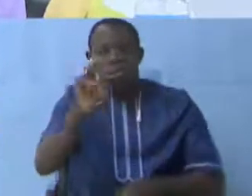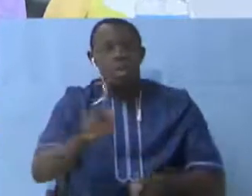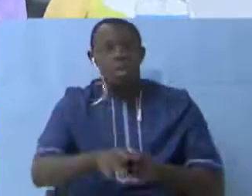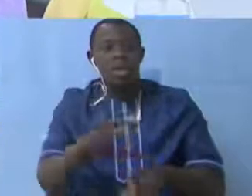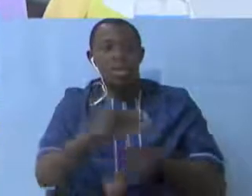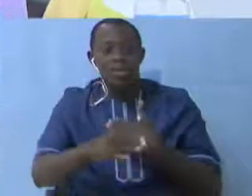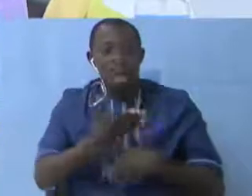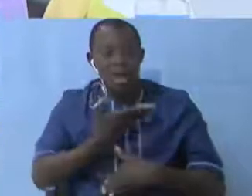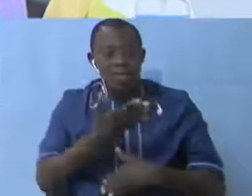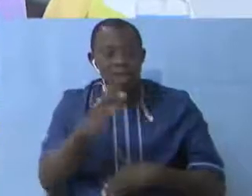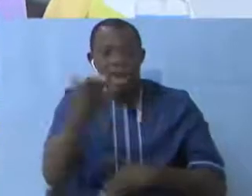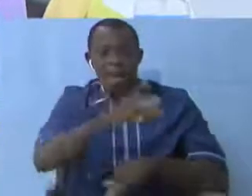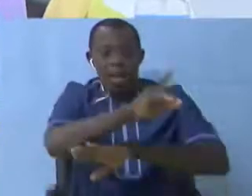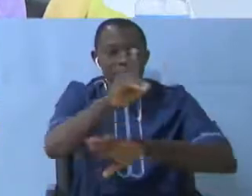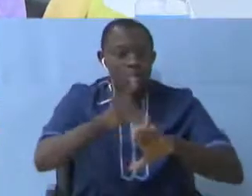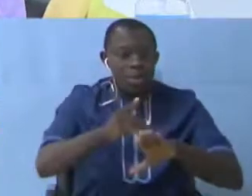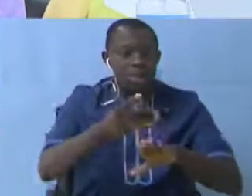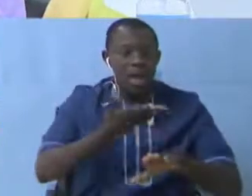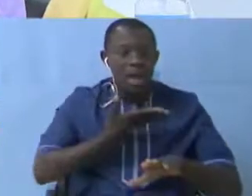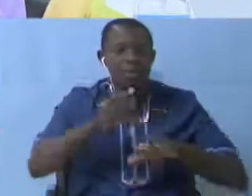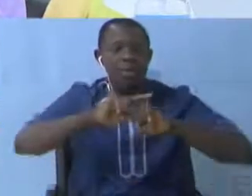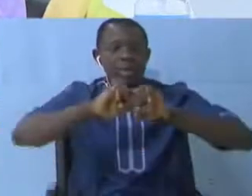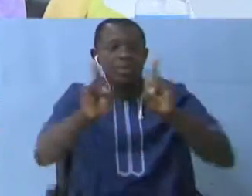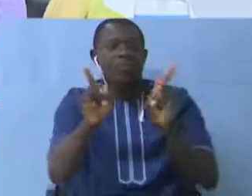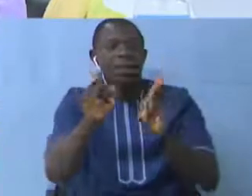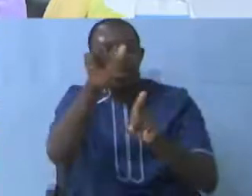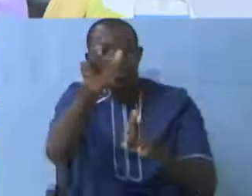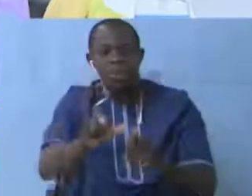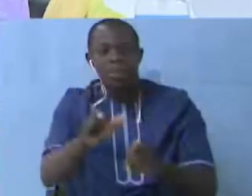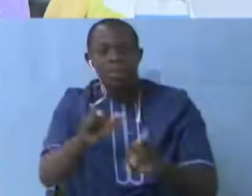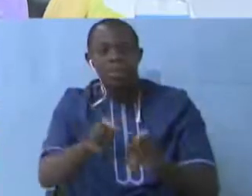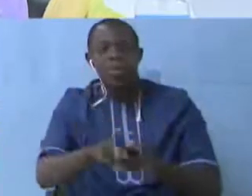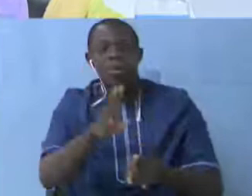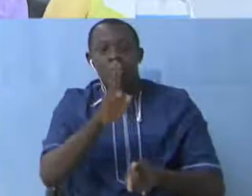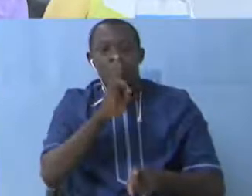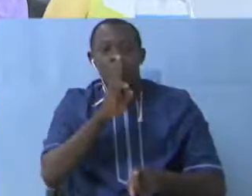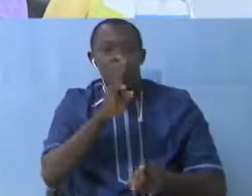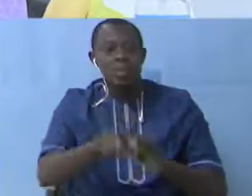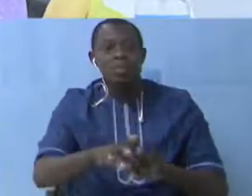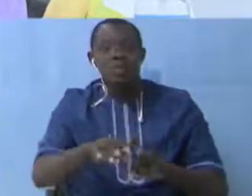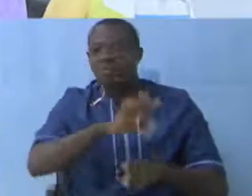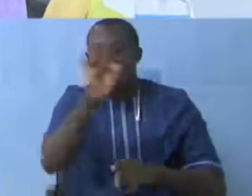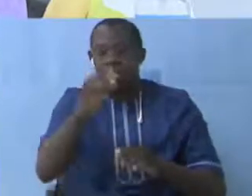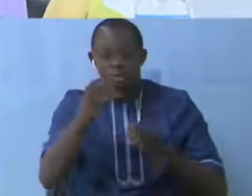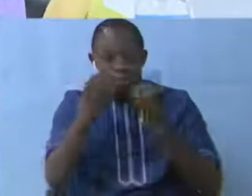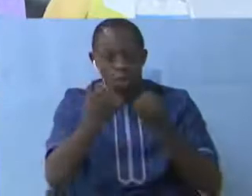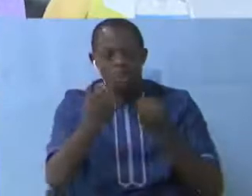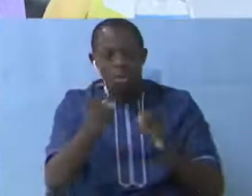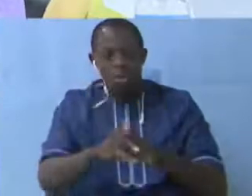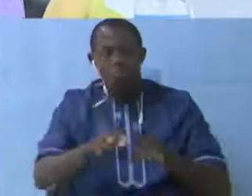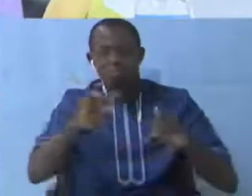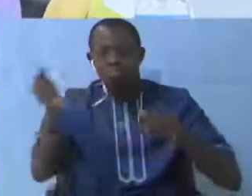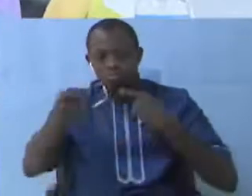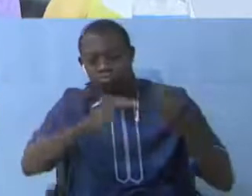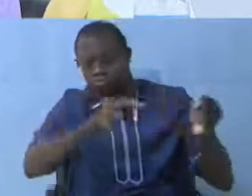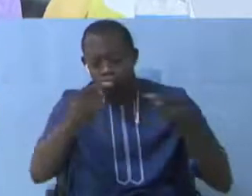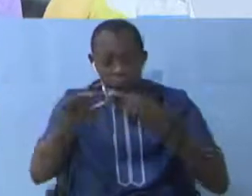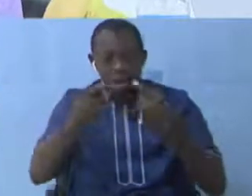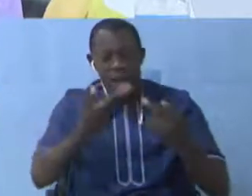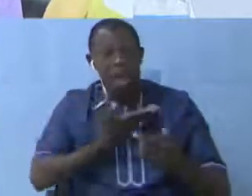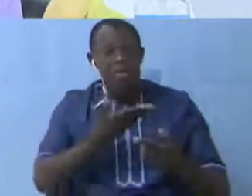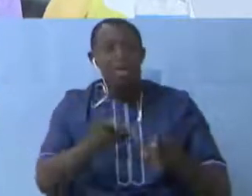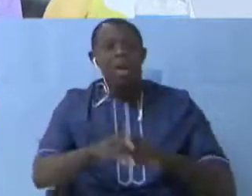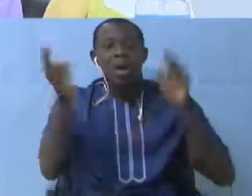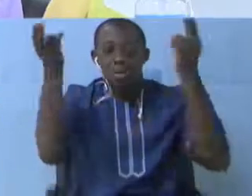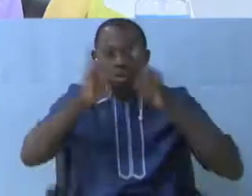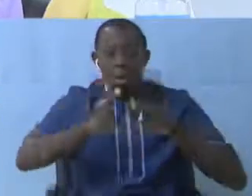panel, anywhere, there was somebody defending President Jammeh with really solid argument, legal argument. And of course, most of